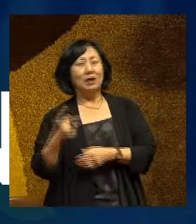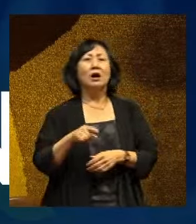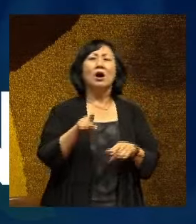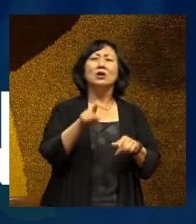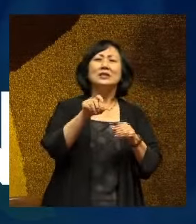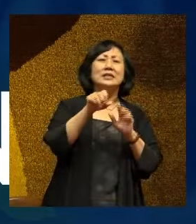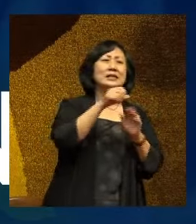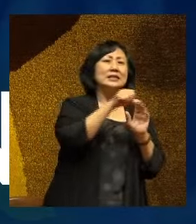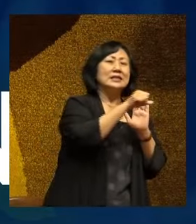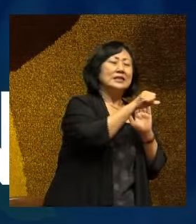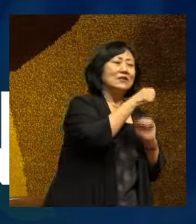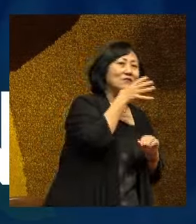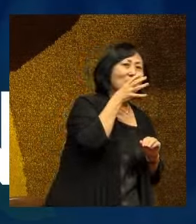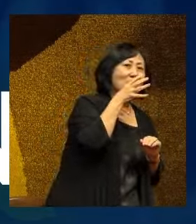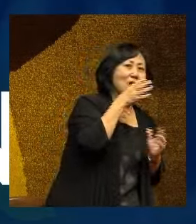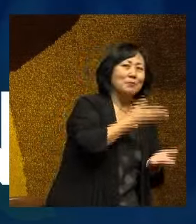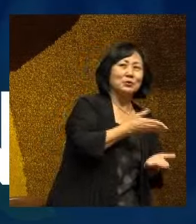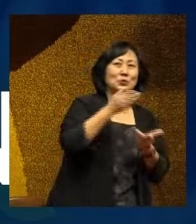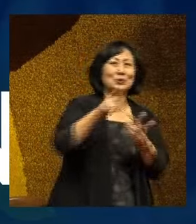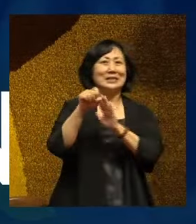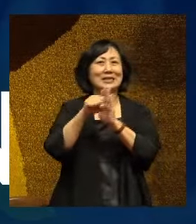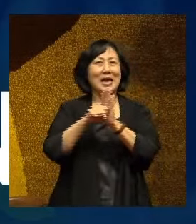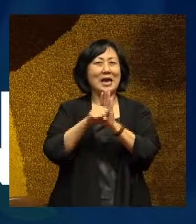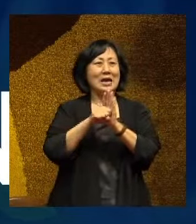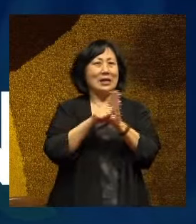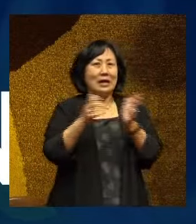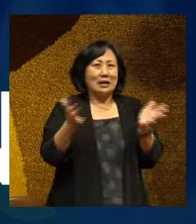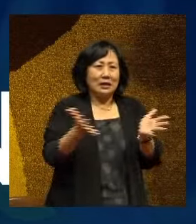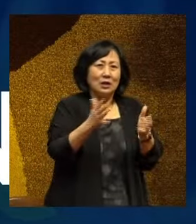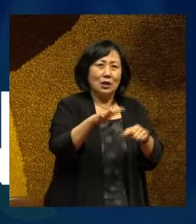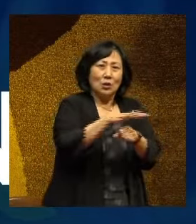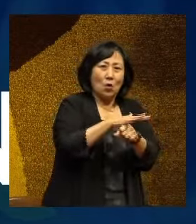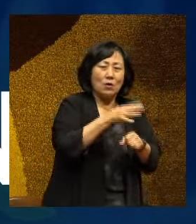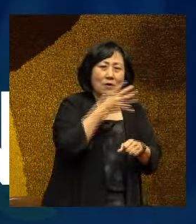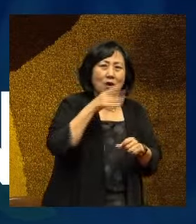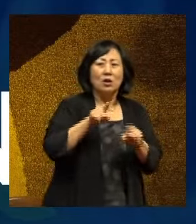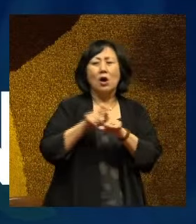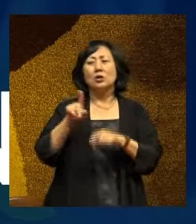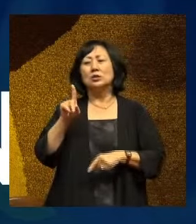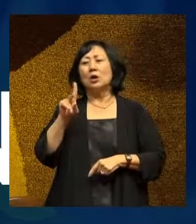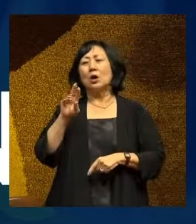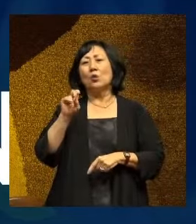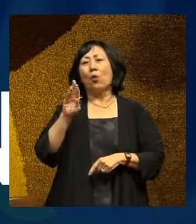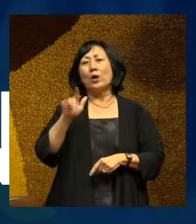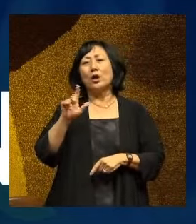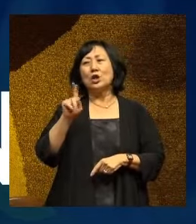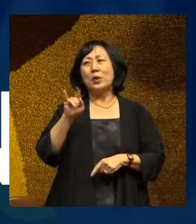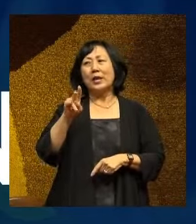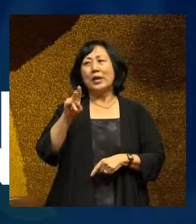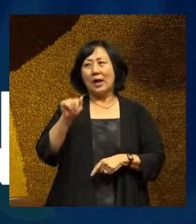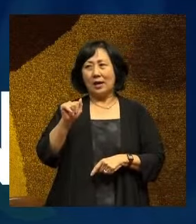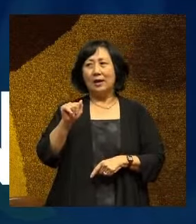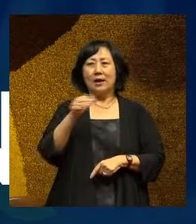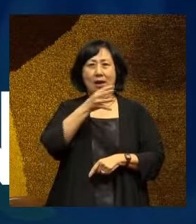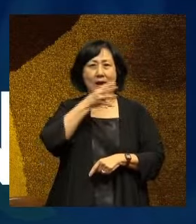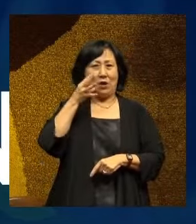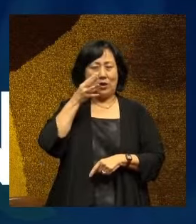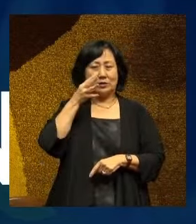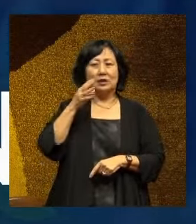farmers, and move forward with the Royal Kunia Agricultural Park to encourage food